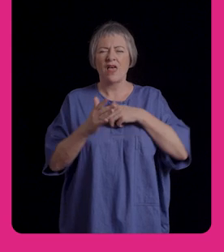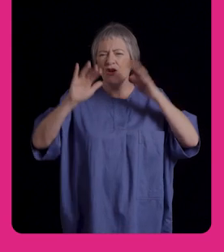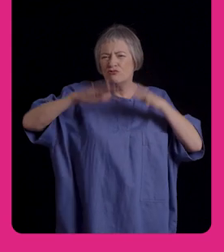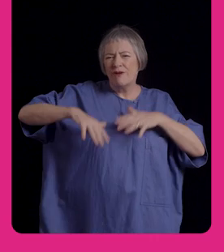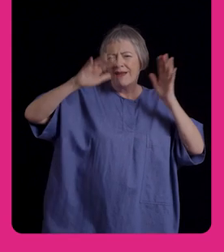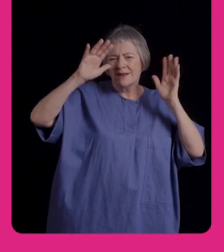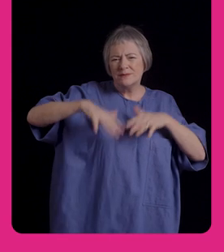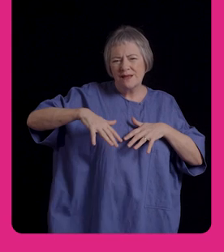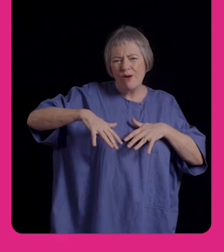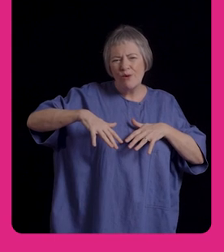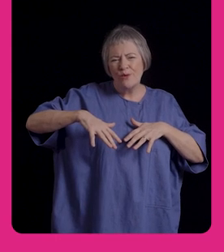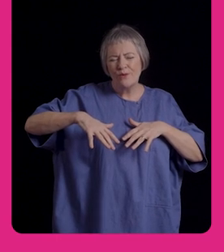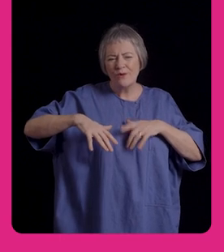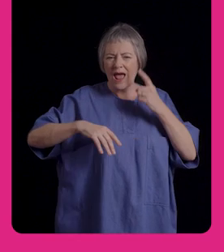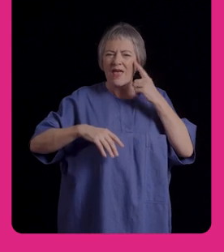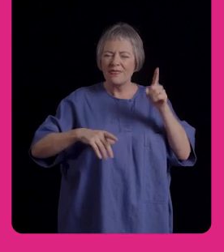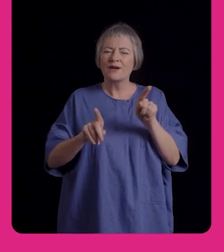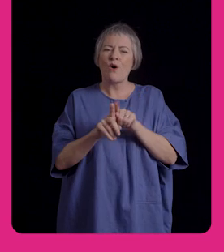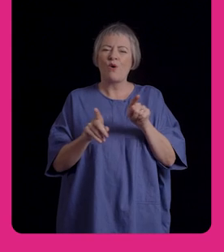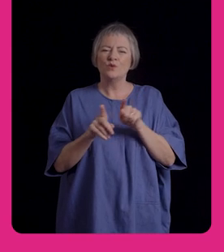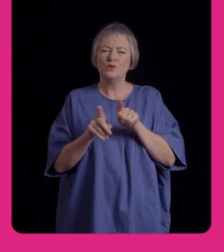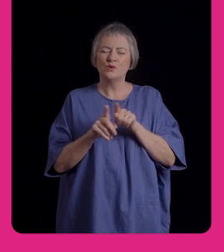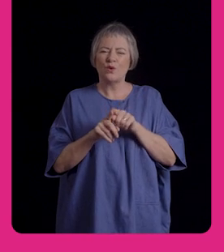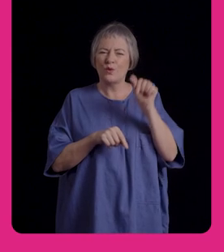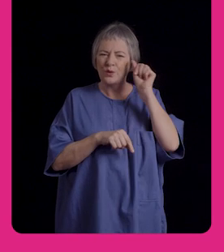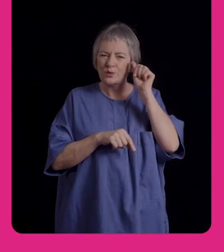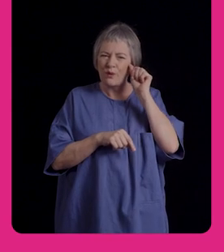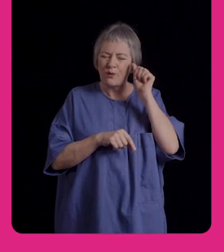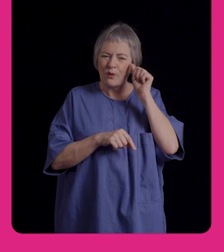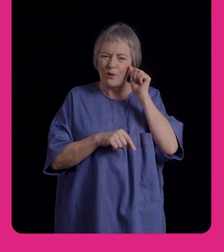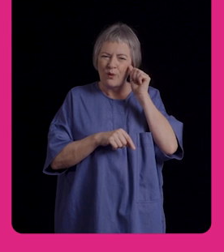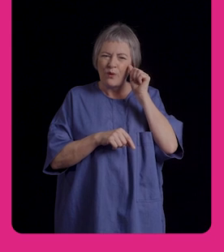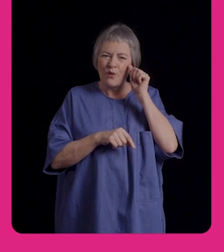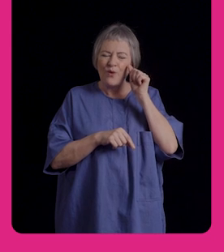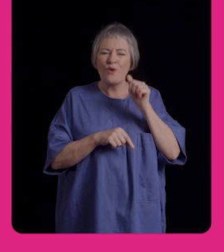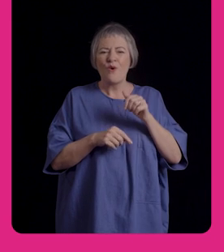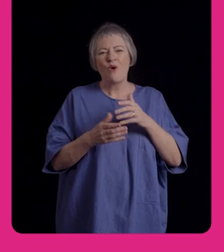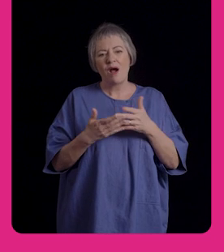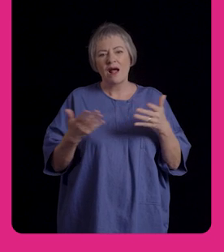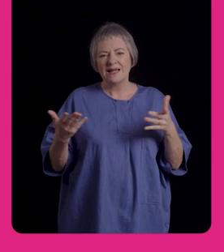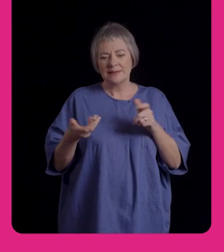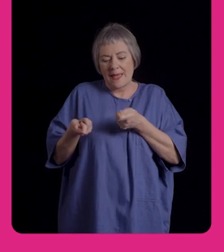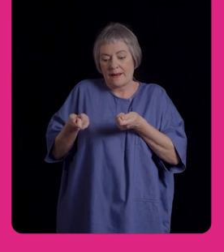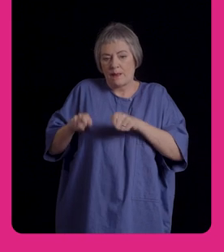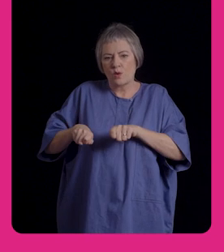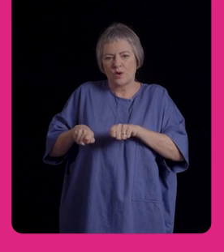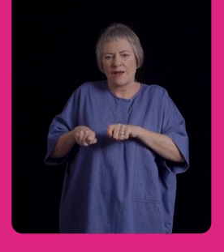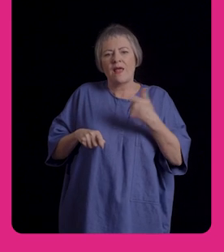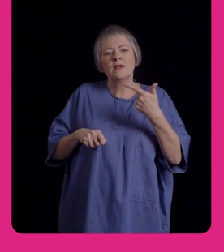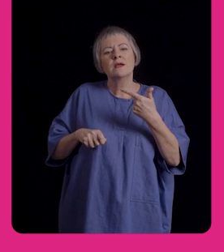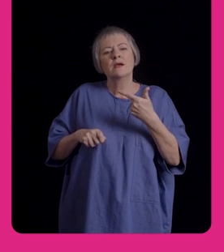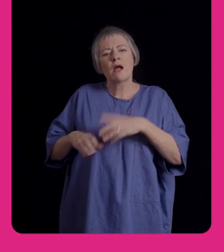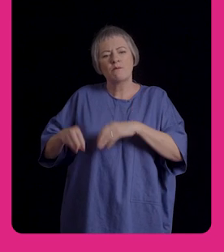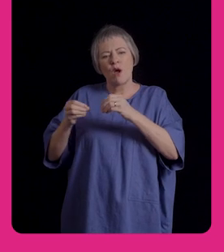rain coming down and stuff. I think you also probably know that like that it's probably like locked away